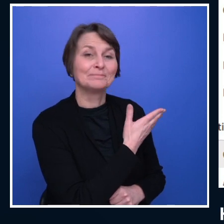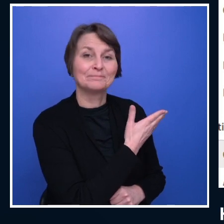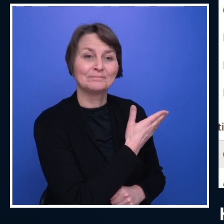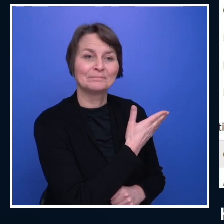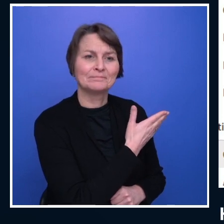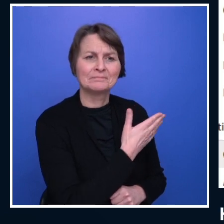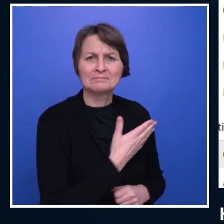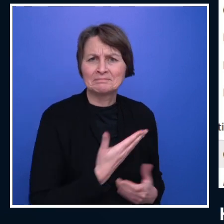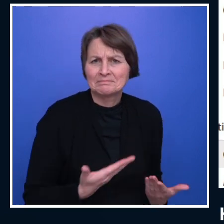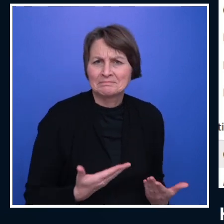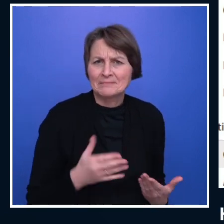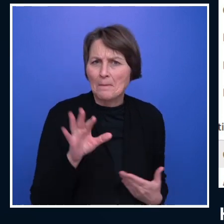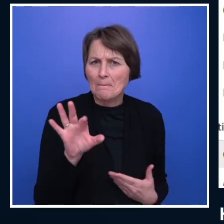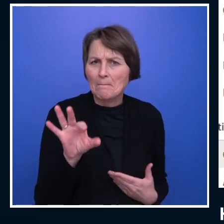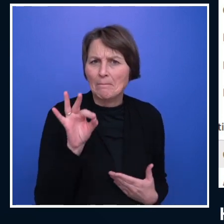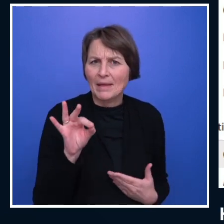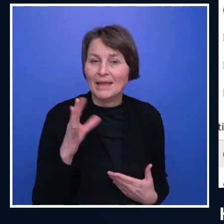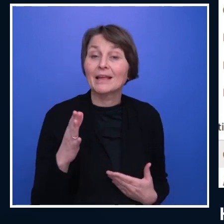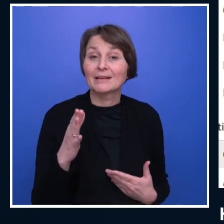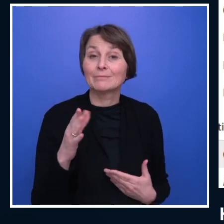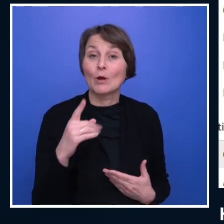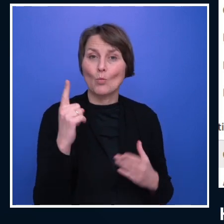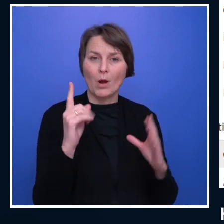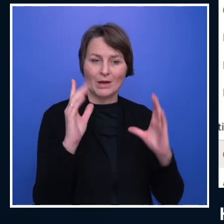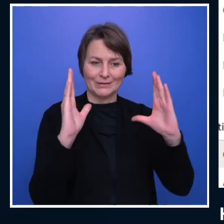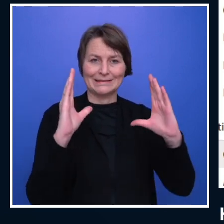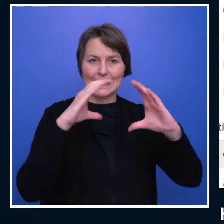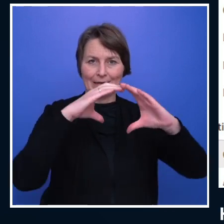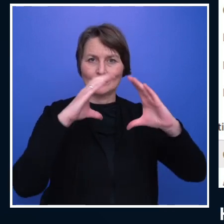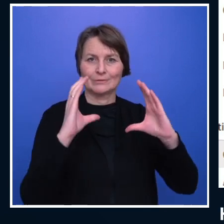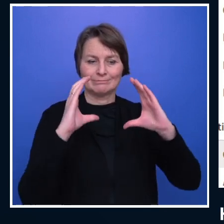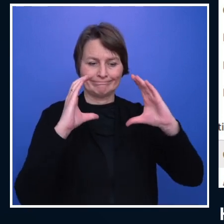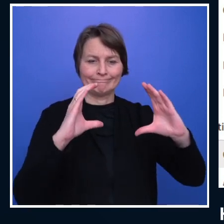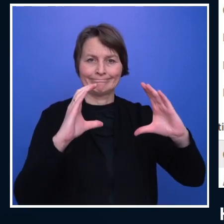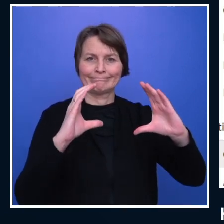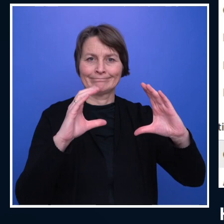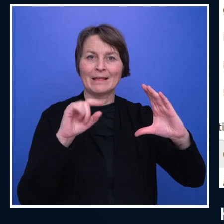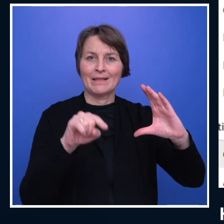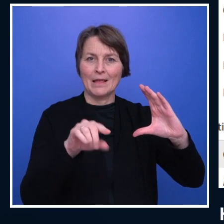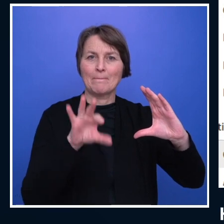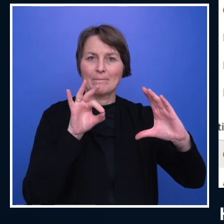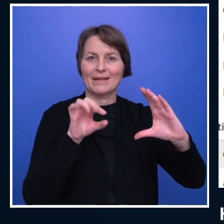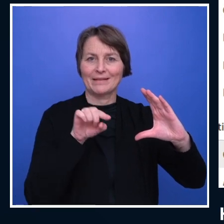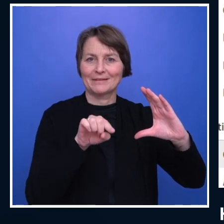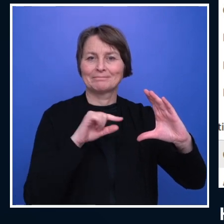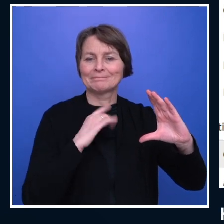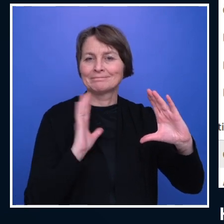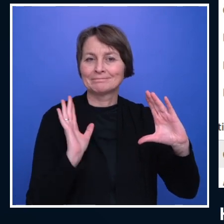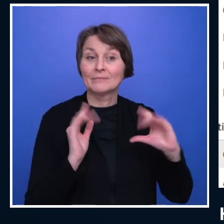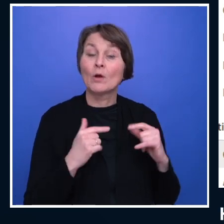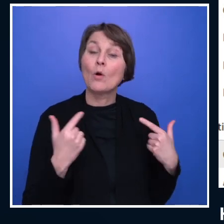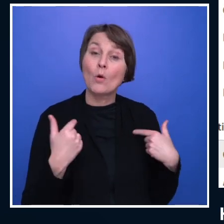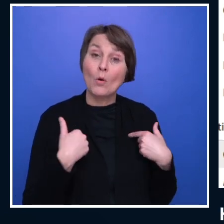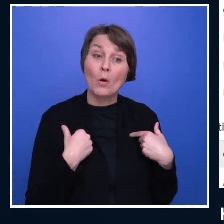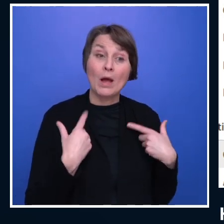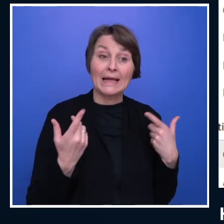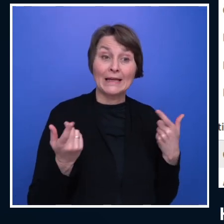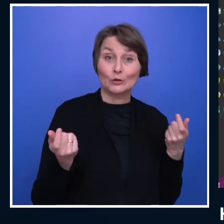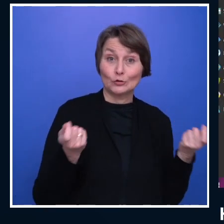that is picking a container. So it's an issue of, do I want to control my container